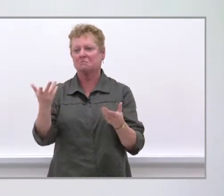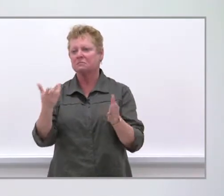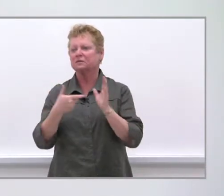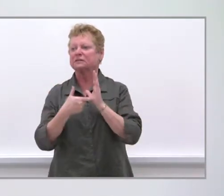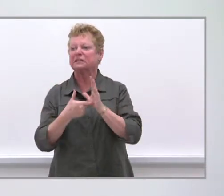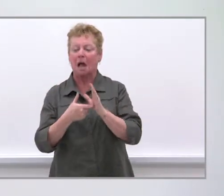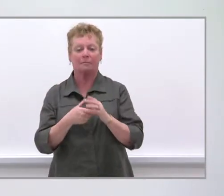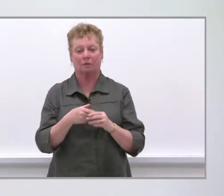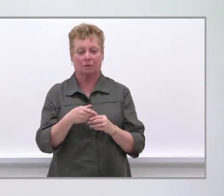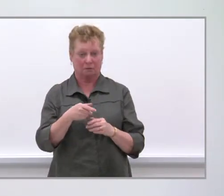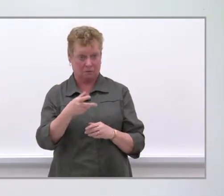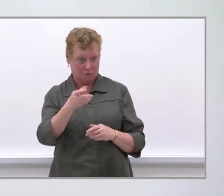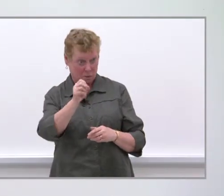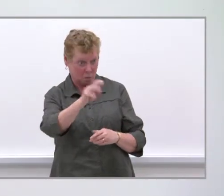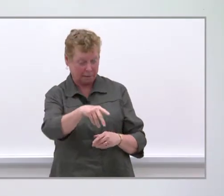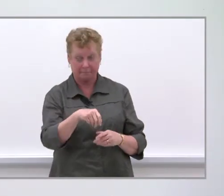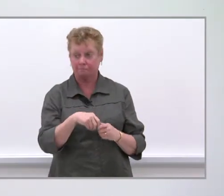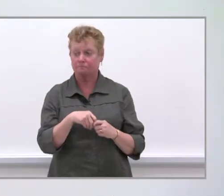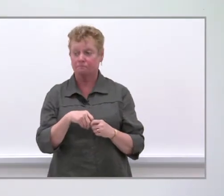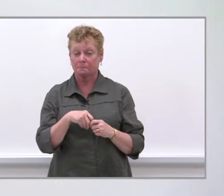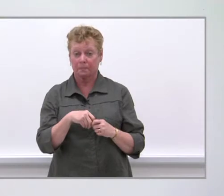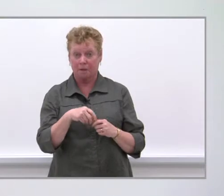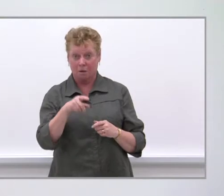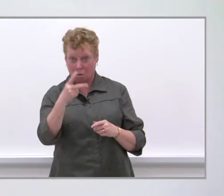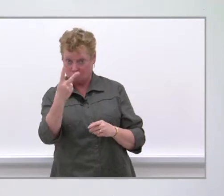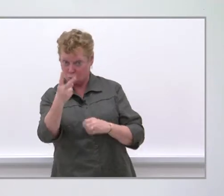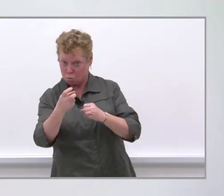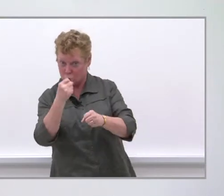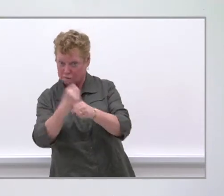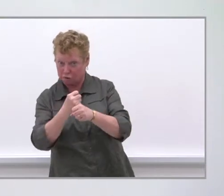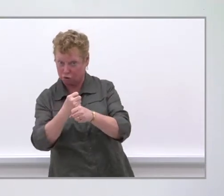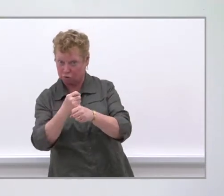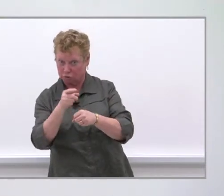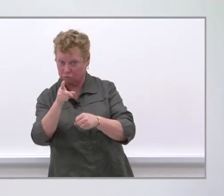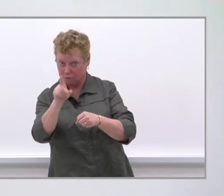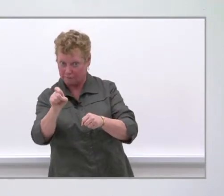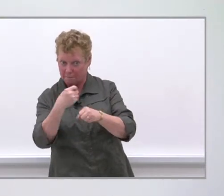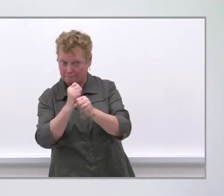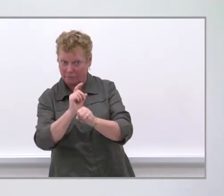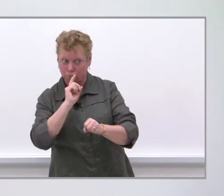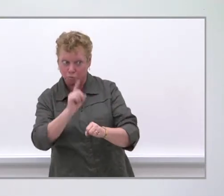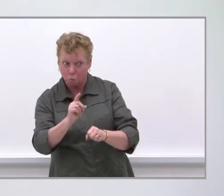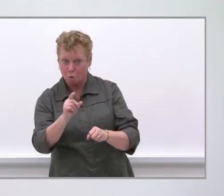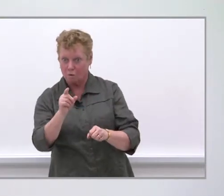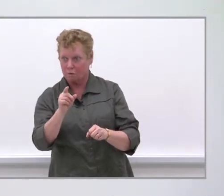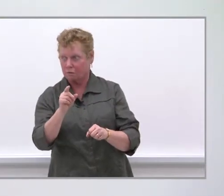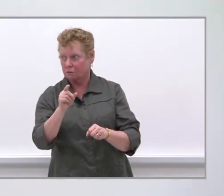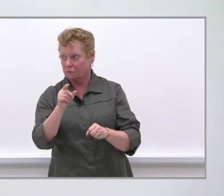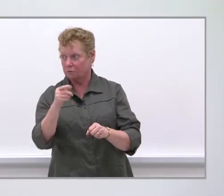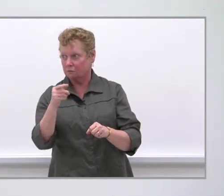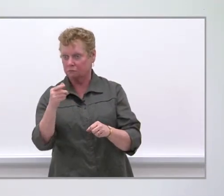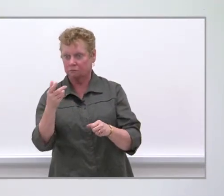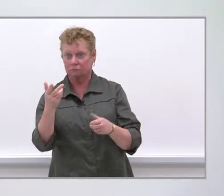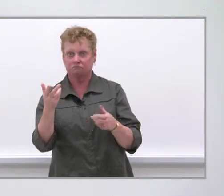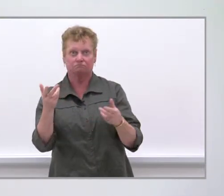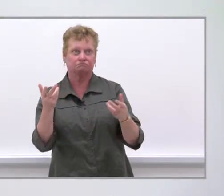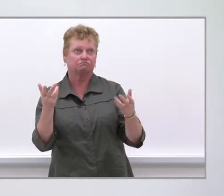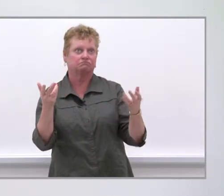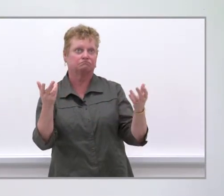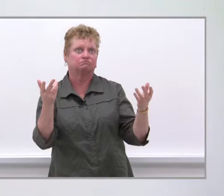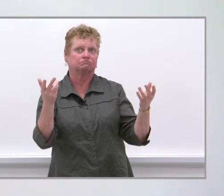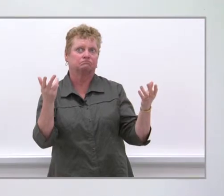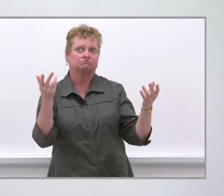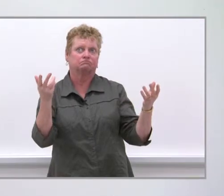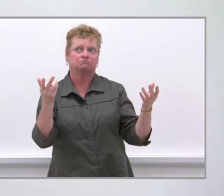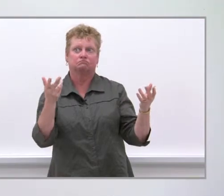have the next 2 years to make sure that you have, let's use as an